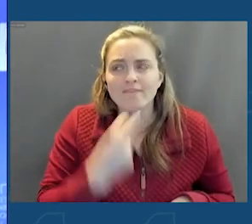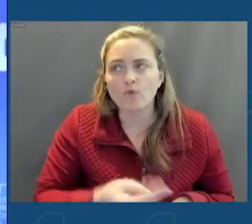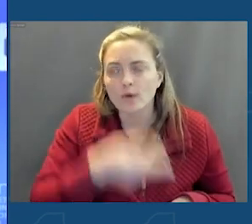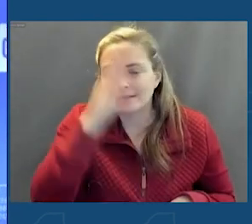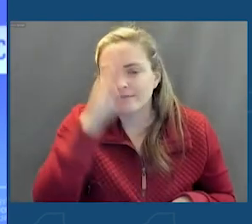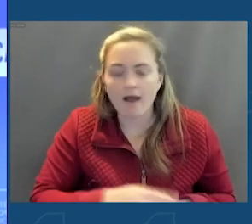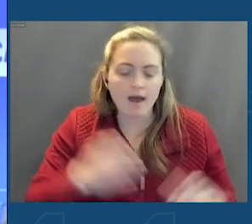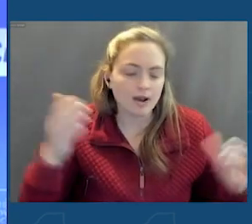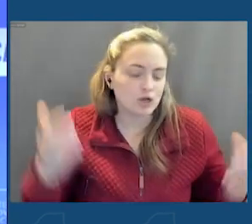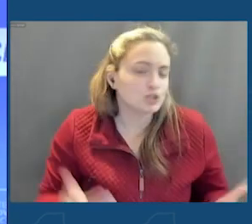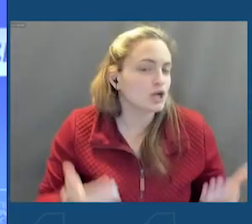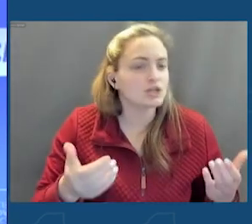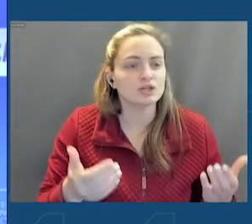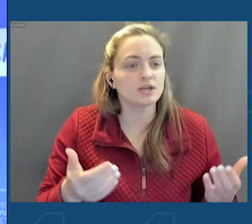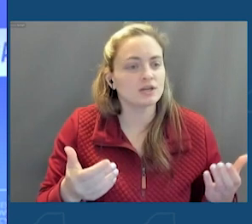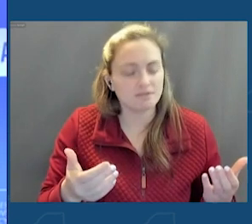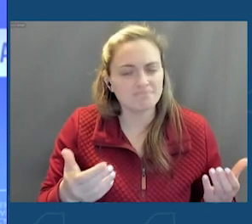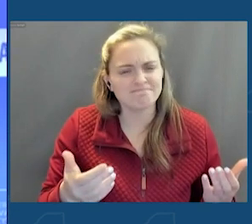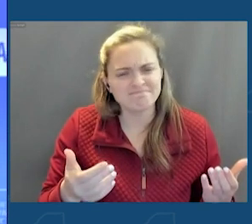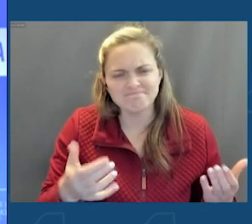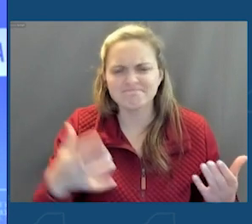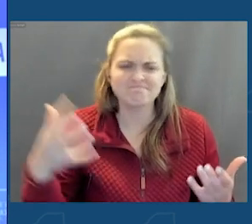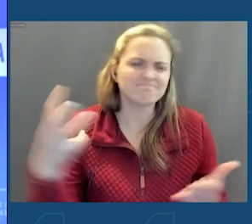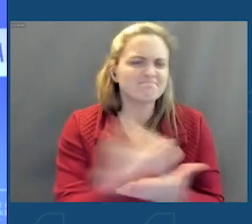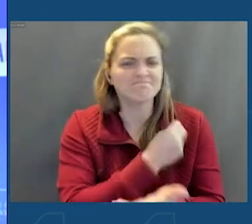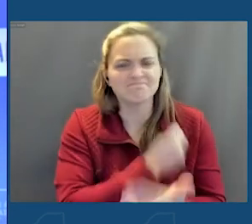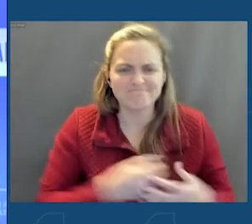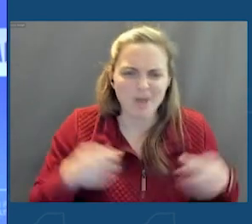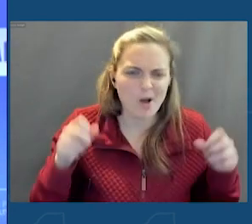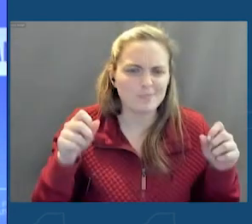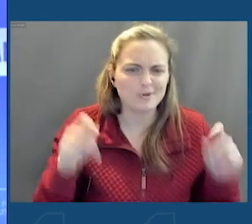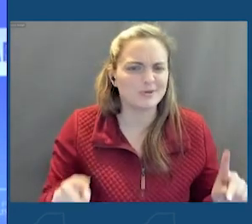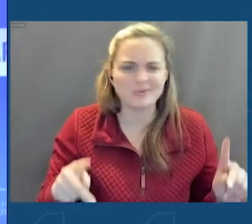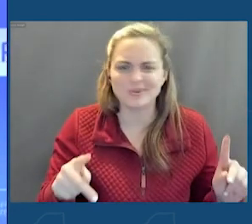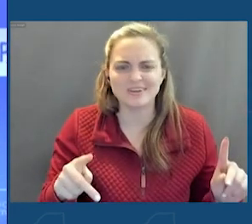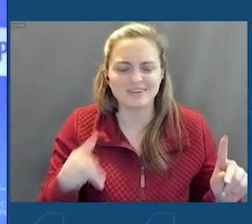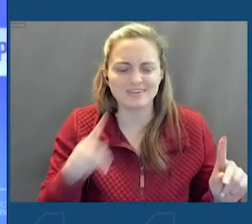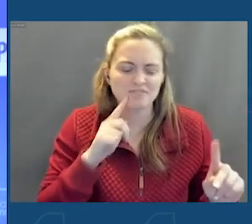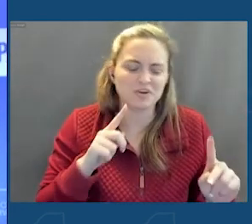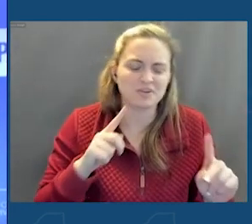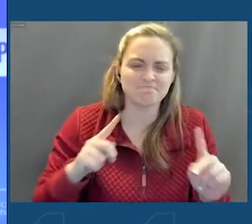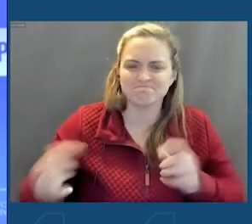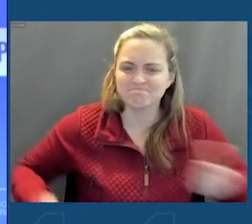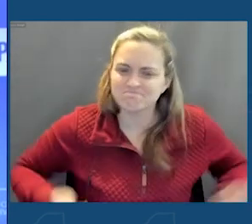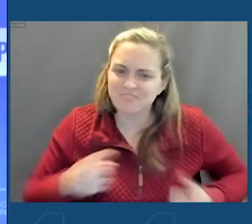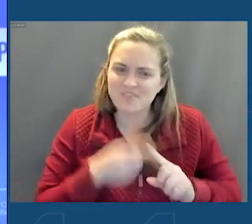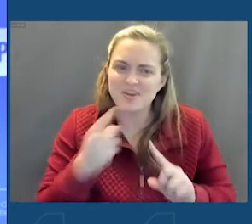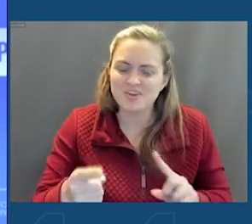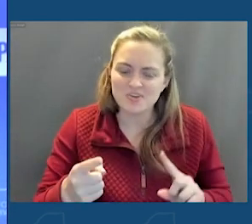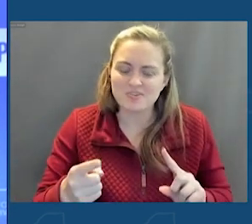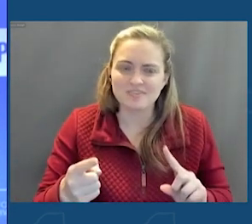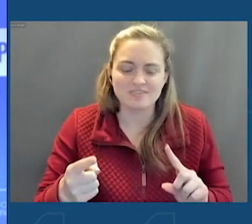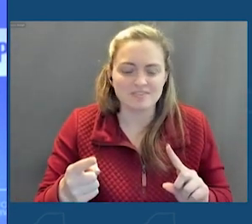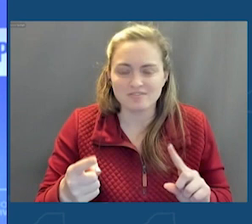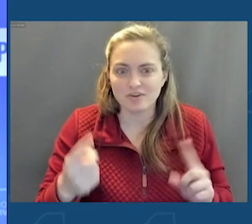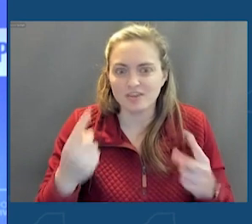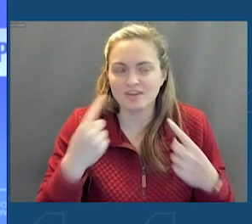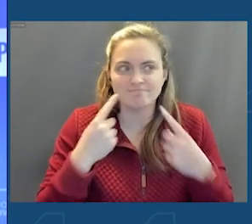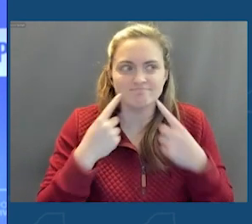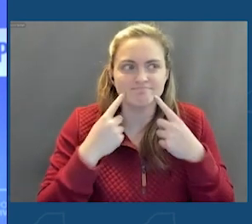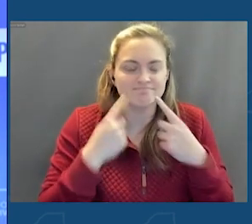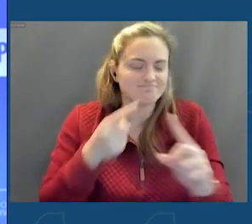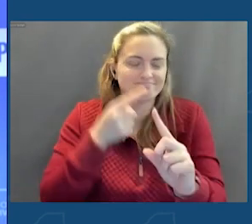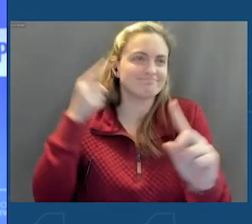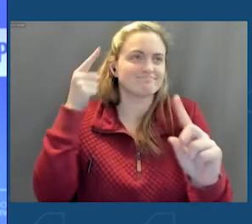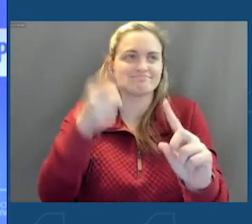which robbed me of my opportunity to kind of brag on you just a little bit. I want to congratulate you for breaking the ultimate glass ceiling in New York